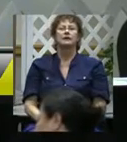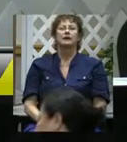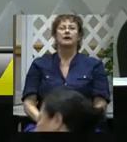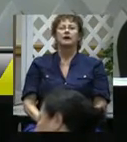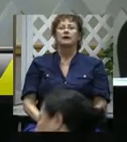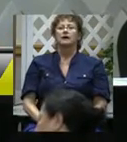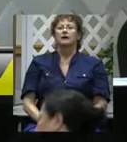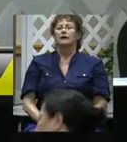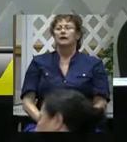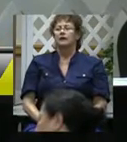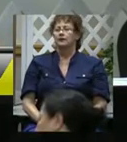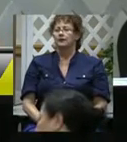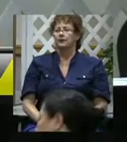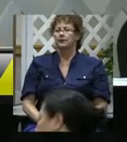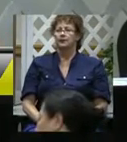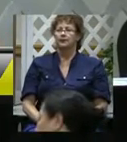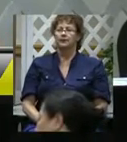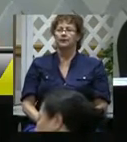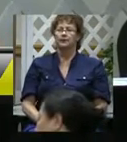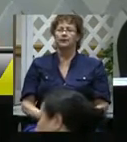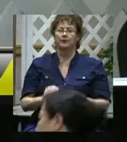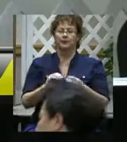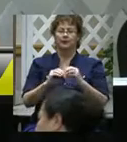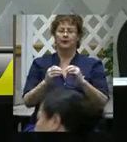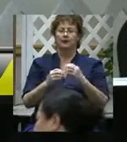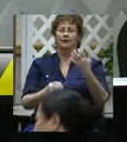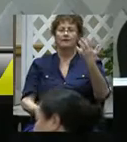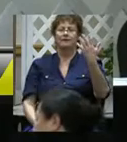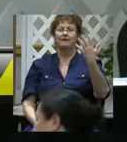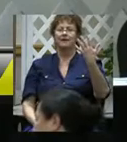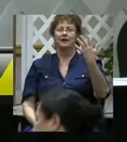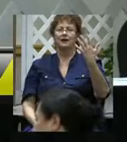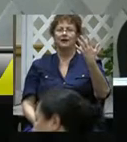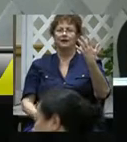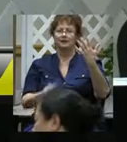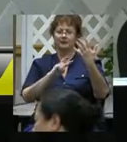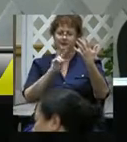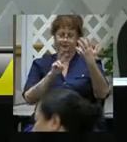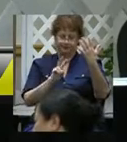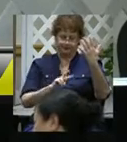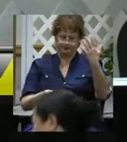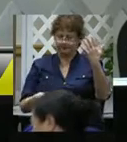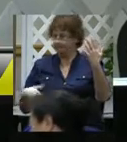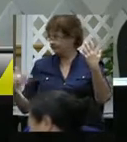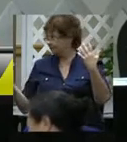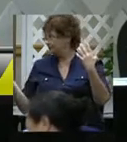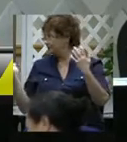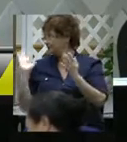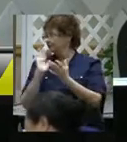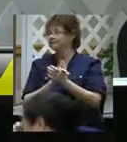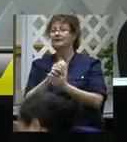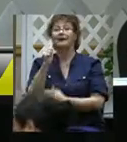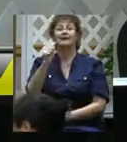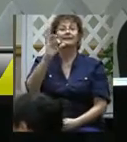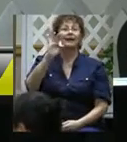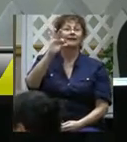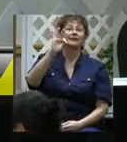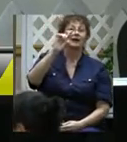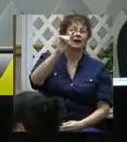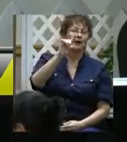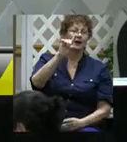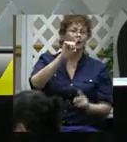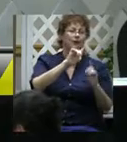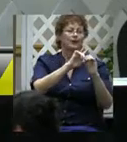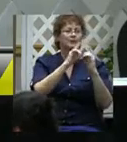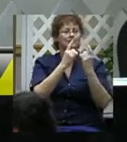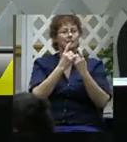Okay, in slide number 5, we can read how this whole thing came to life. In 1991, the Department of